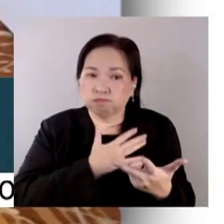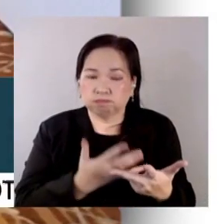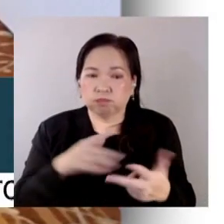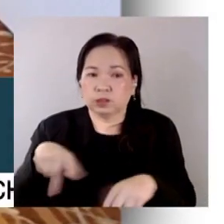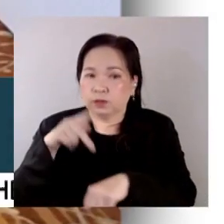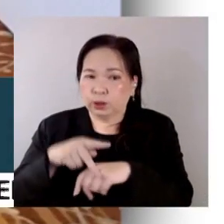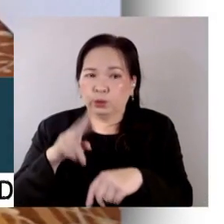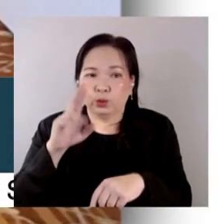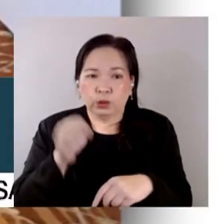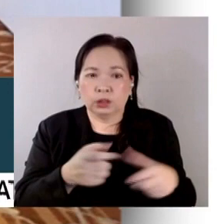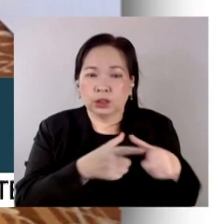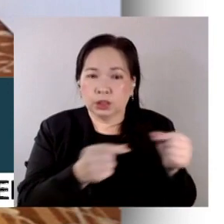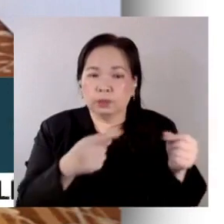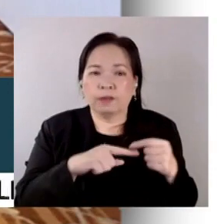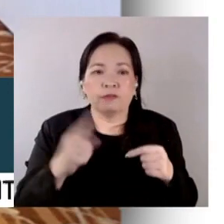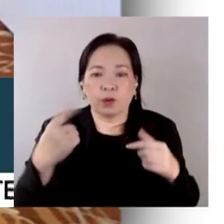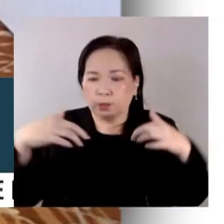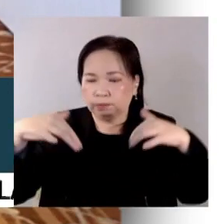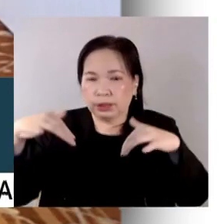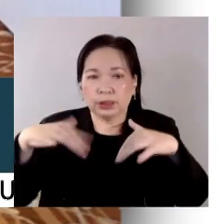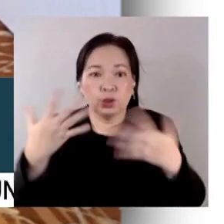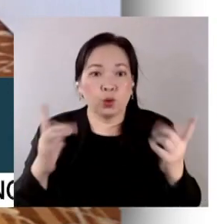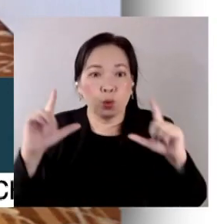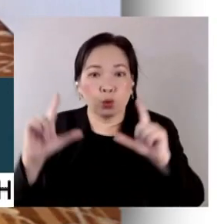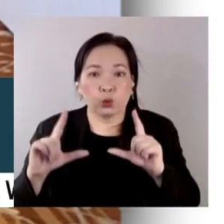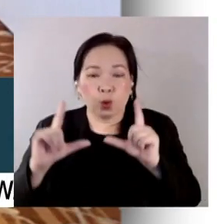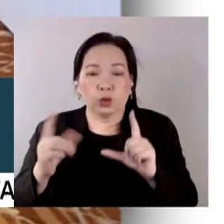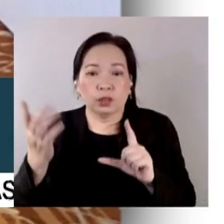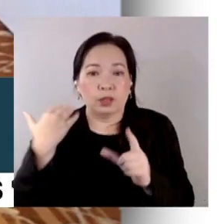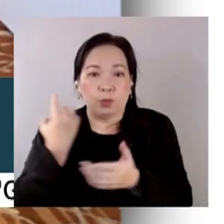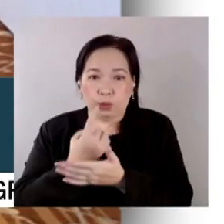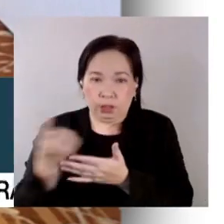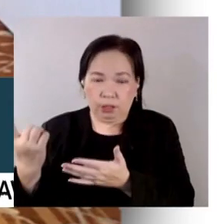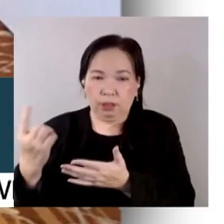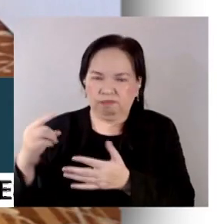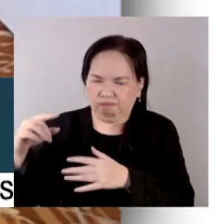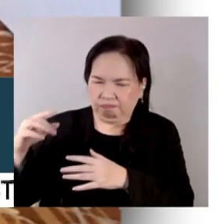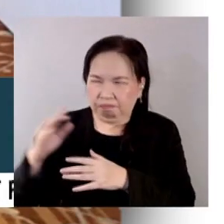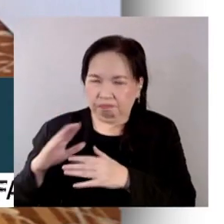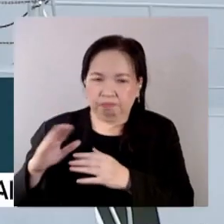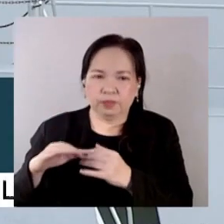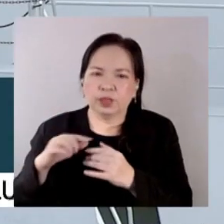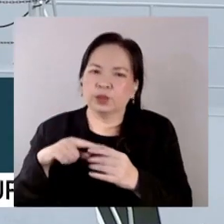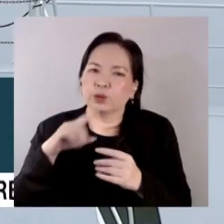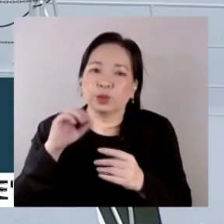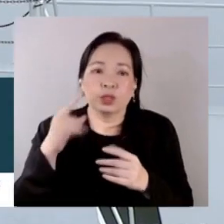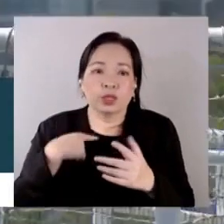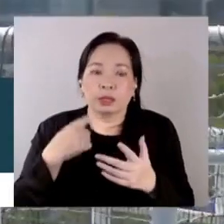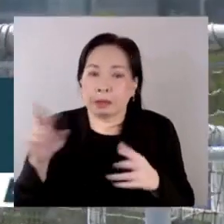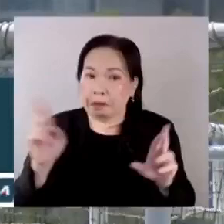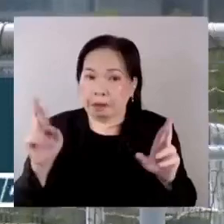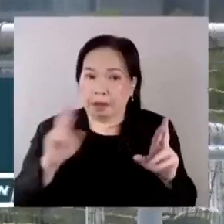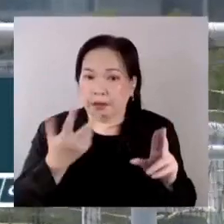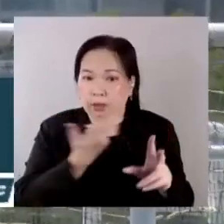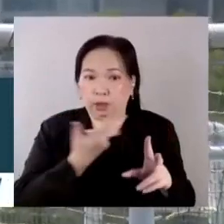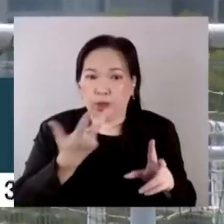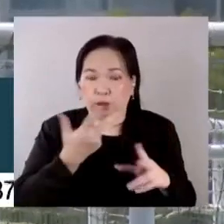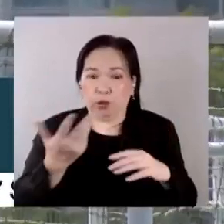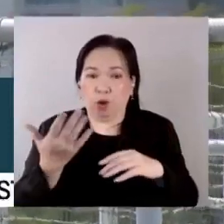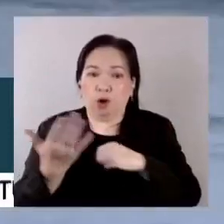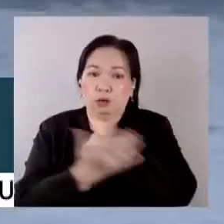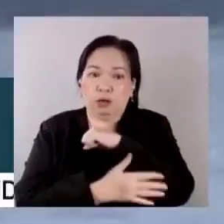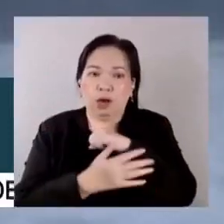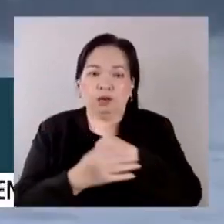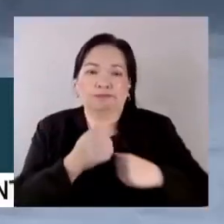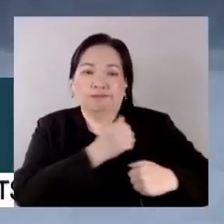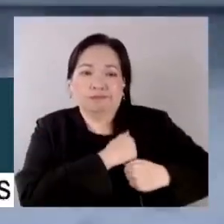first trilateral meeting in Tokyo late last week. This comes on the heels of the first joint exercises of the Coast Guards of the U.S., Japan,